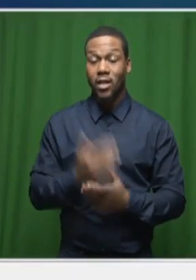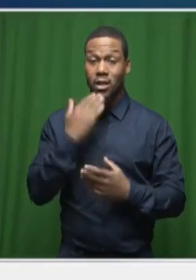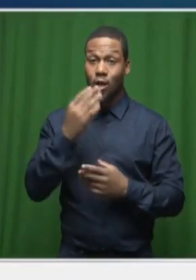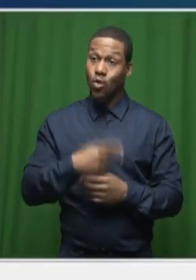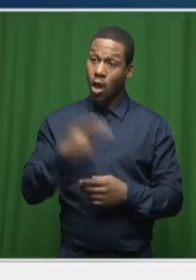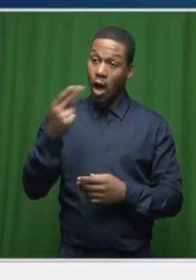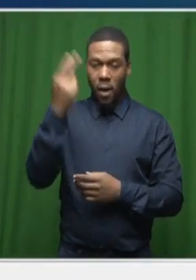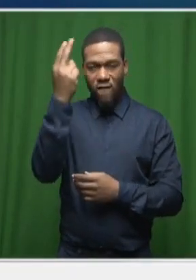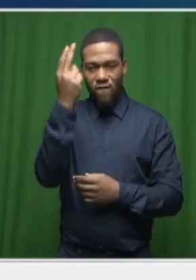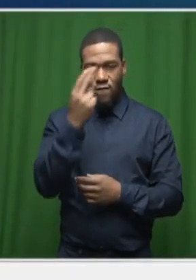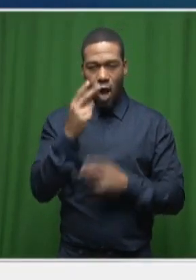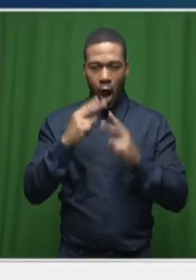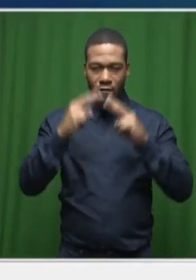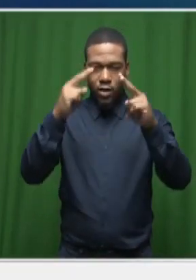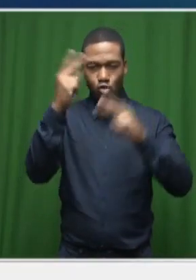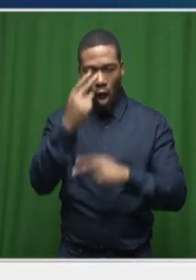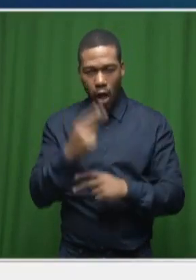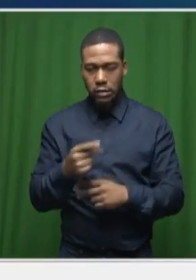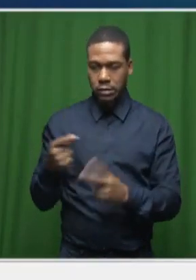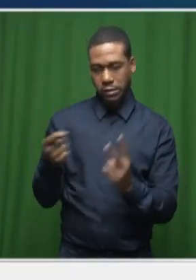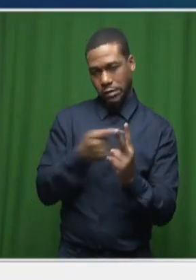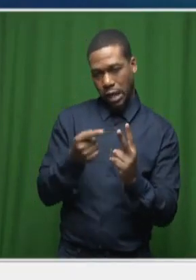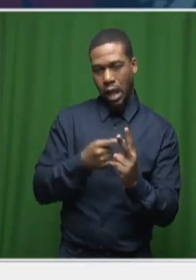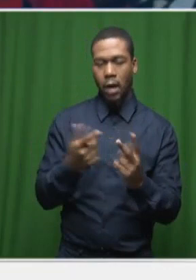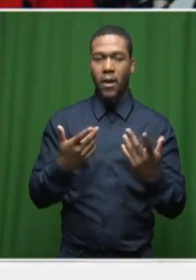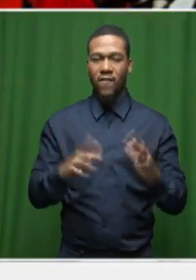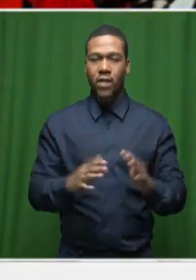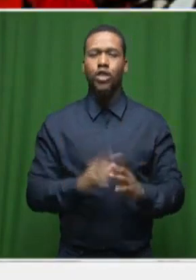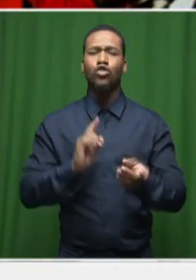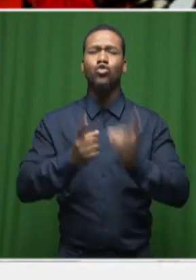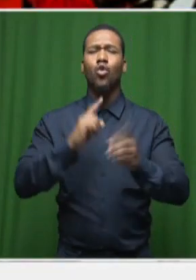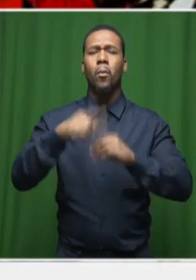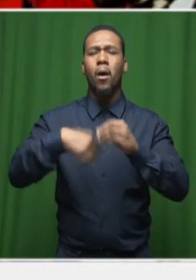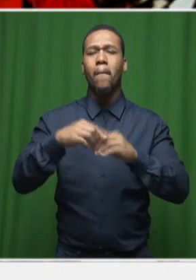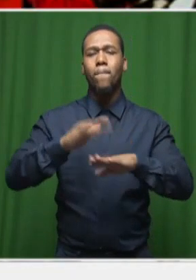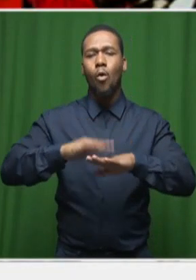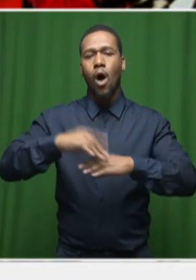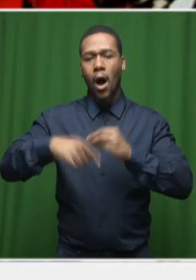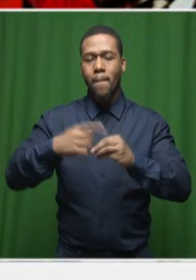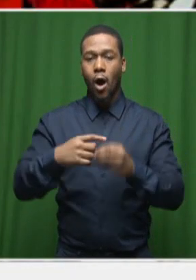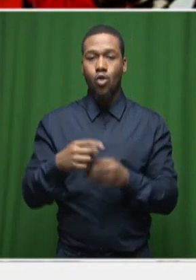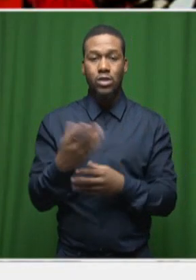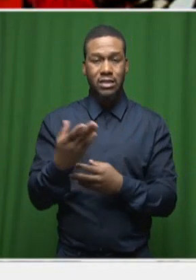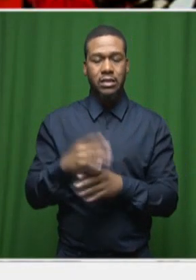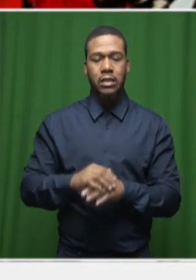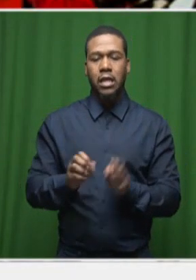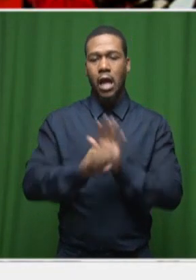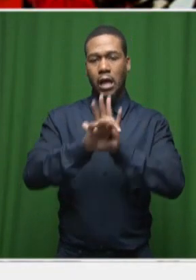artist Blessing Ngobeni and Danna Margo talking more about the exhibition opening today.